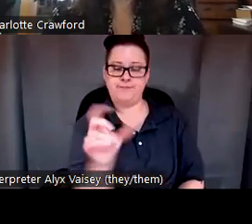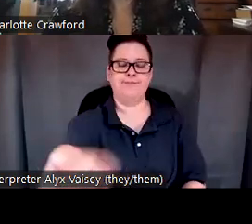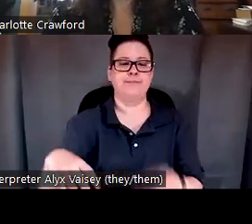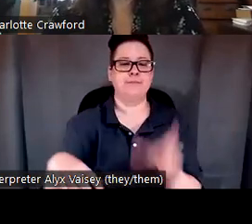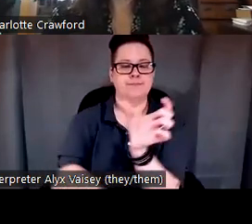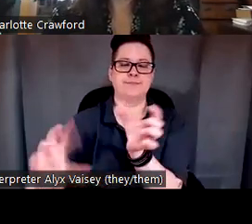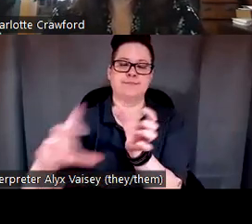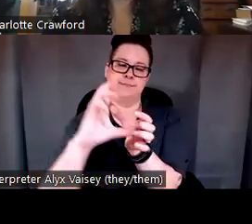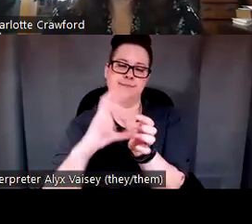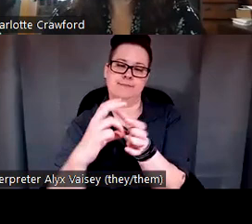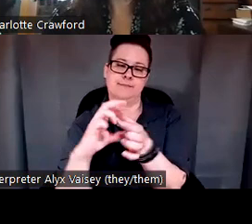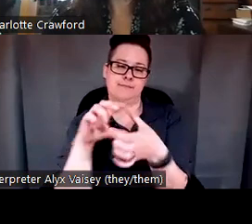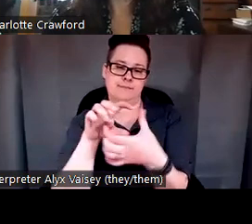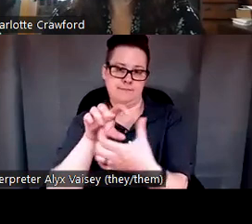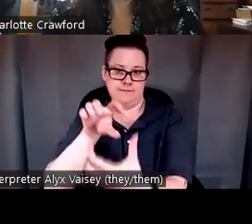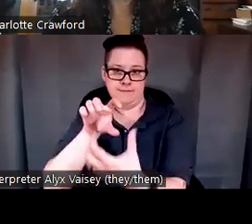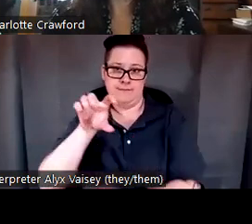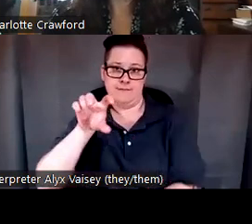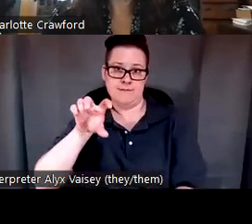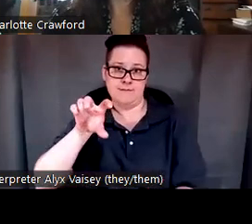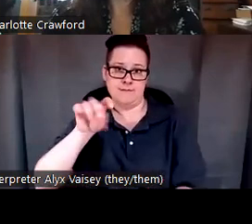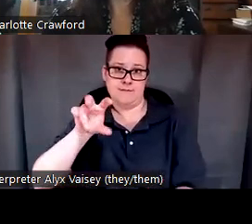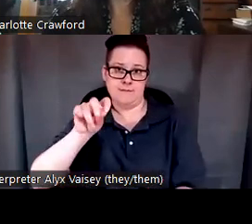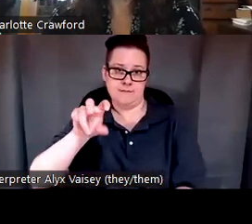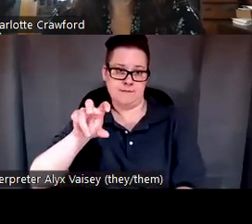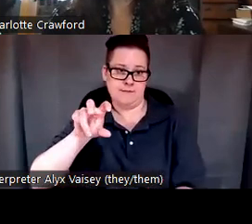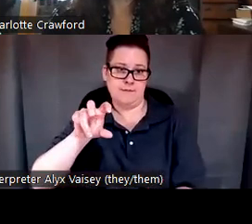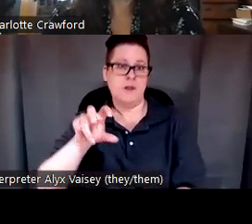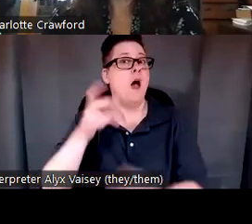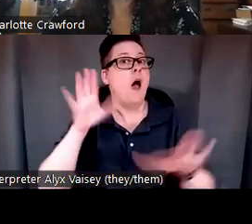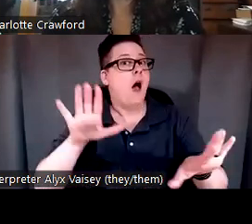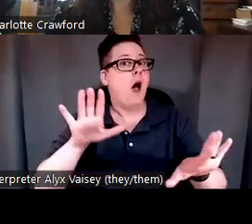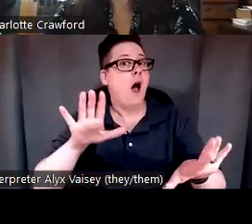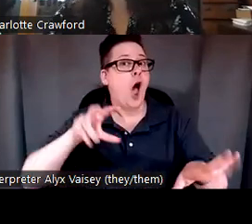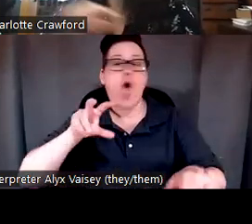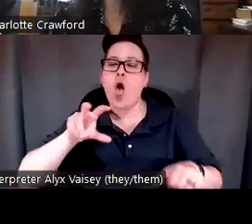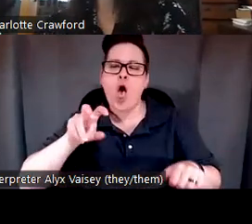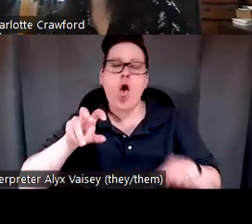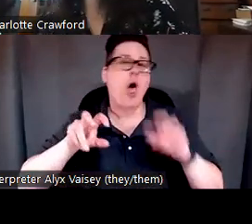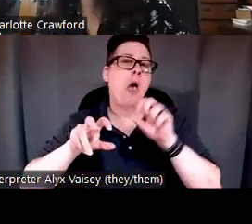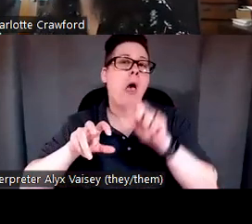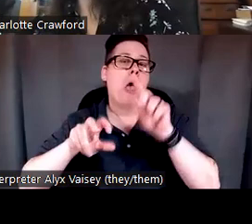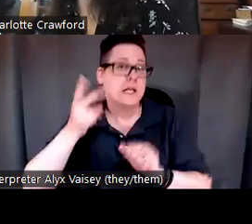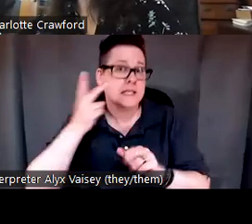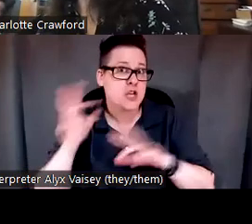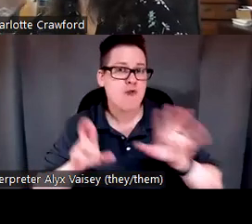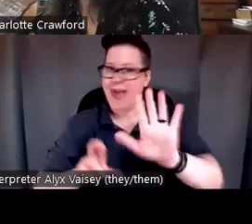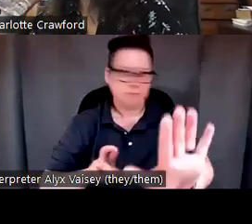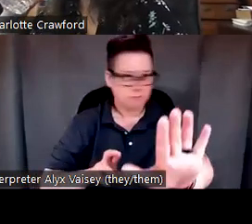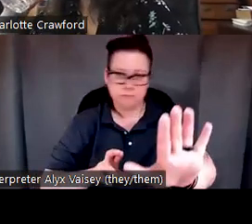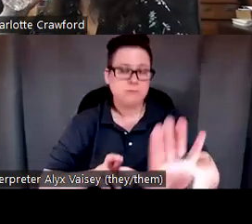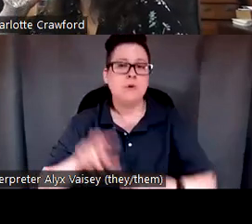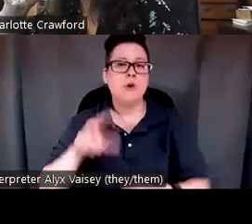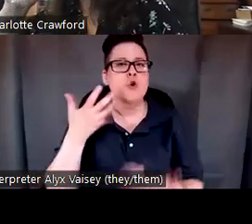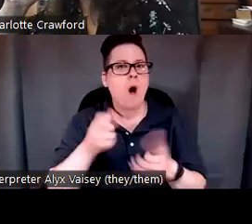your first and middle fingers on either side of the nozzle. Do not press the plunger to test or prime the device. If you do, you will